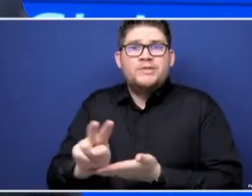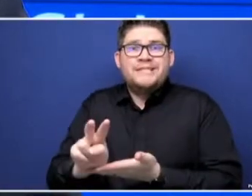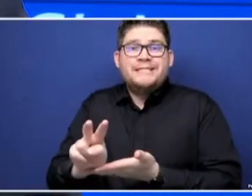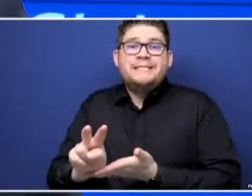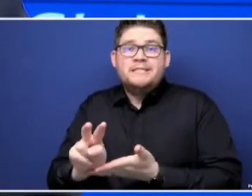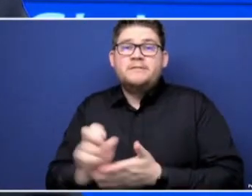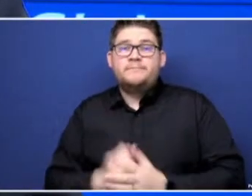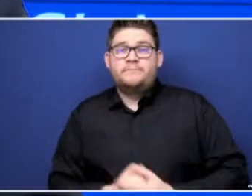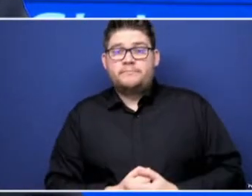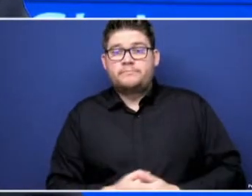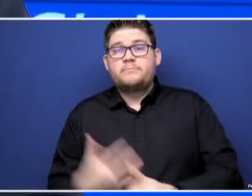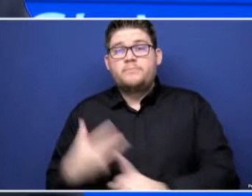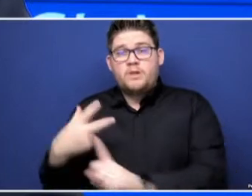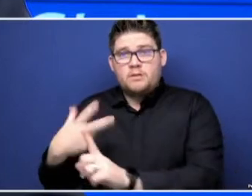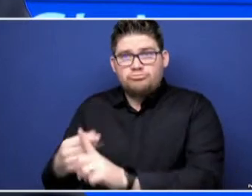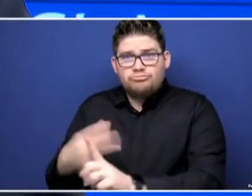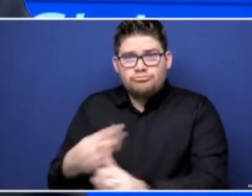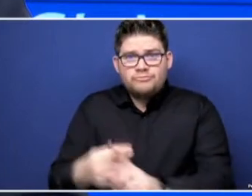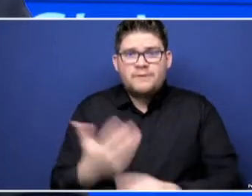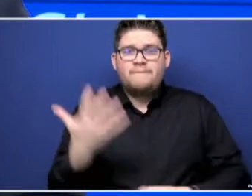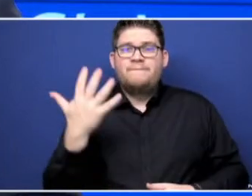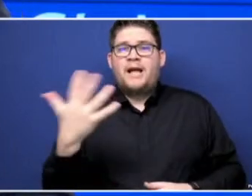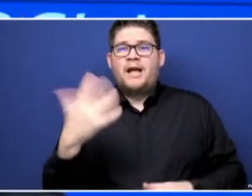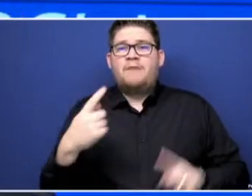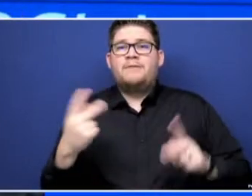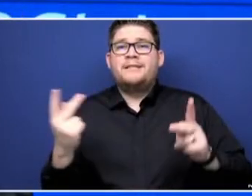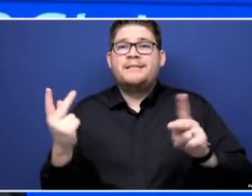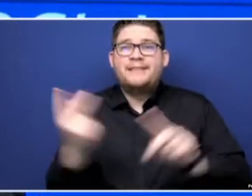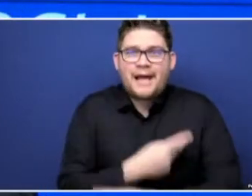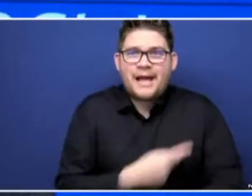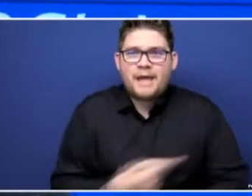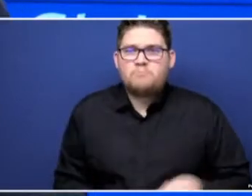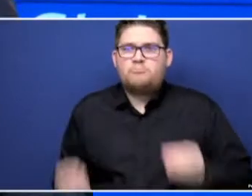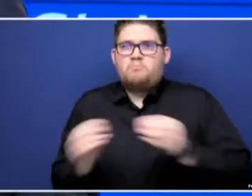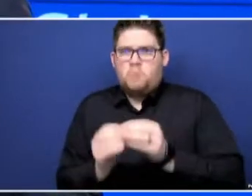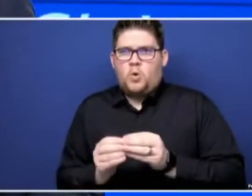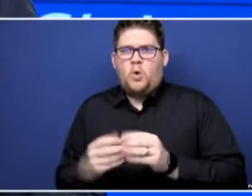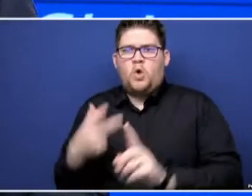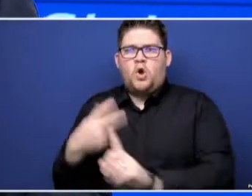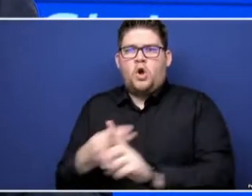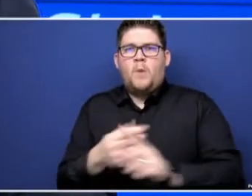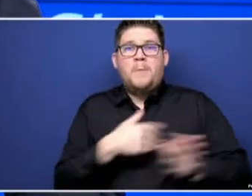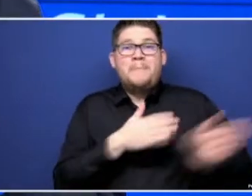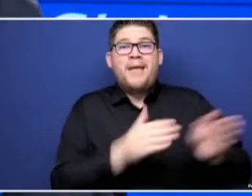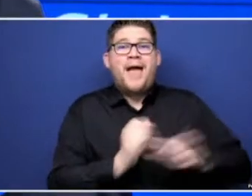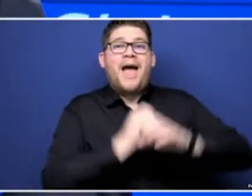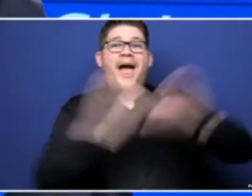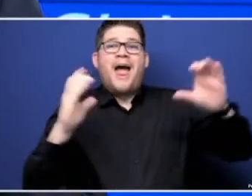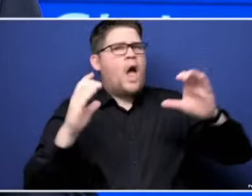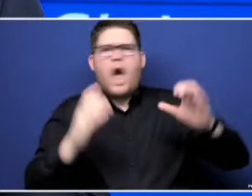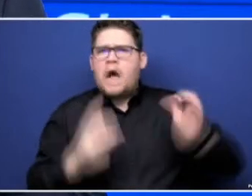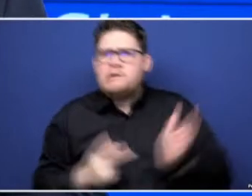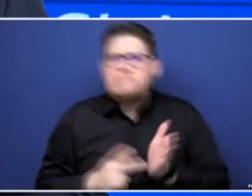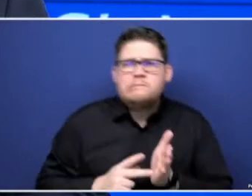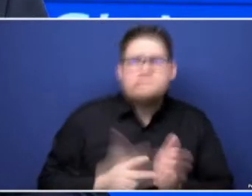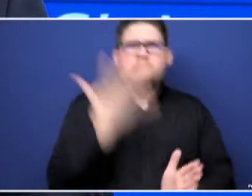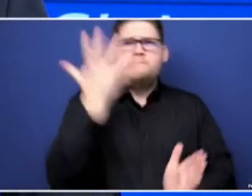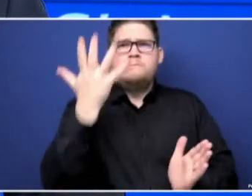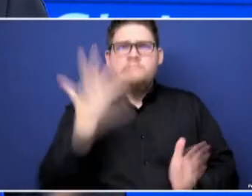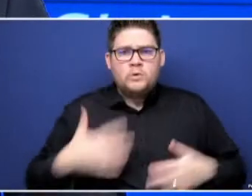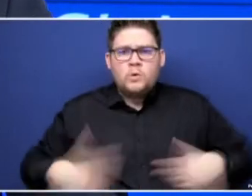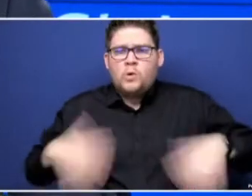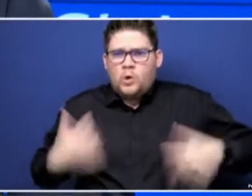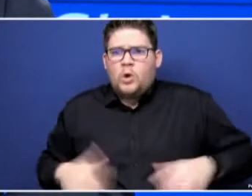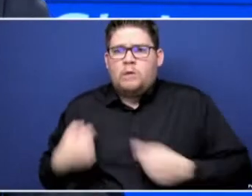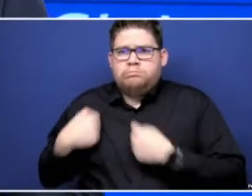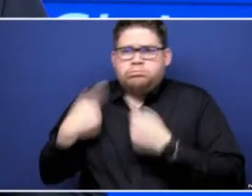are not bypassed by the cruise ship industry. Well, thank you very much for the question, and I'm certain that there's a miscommunication. I was